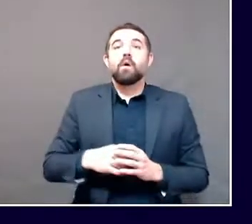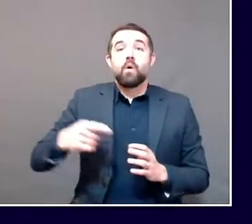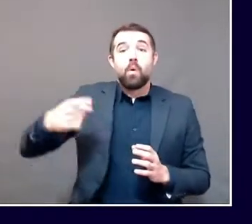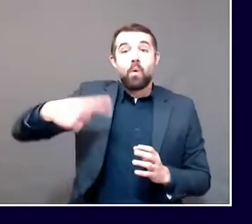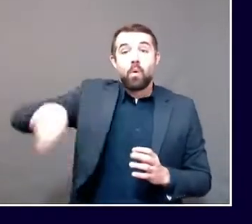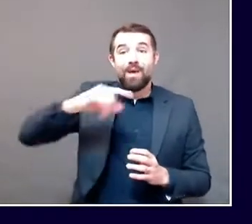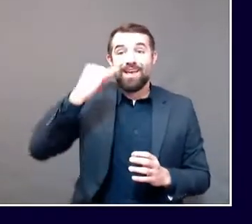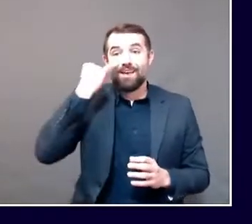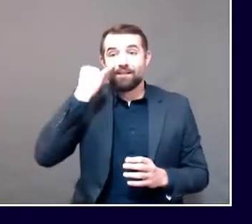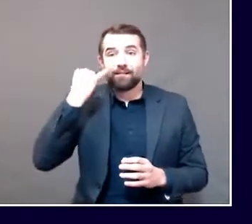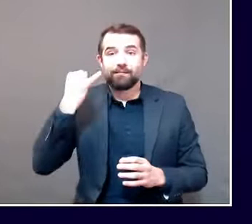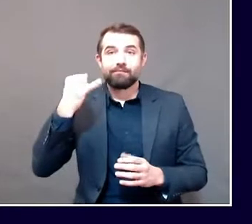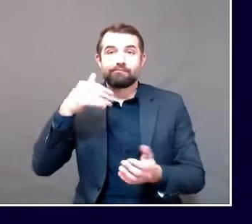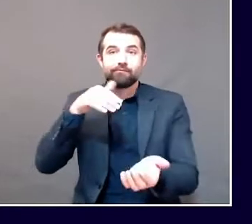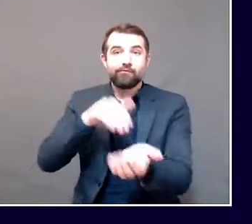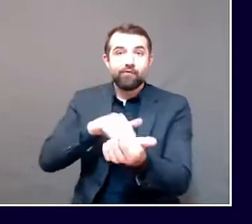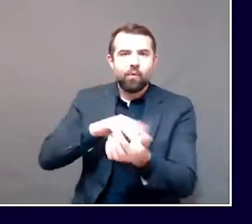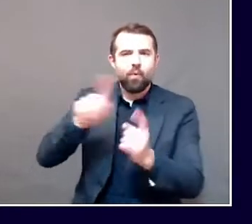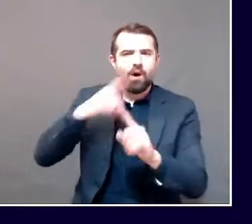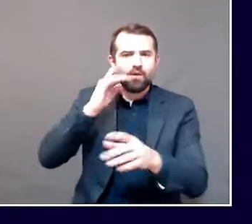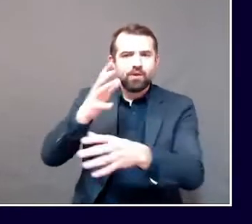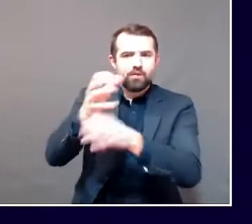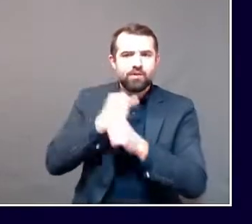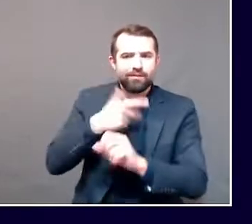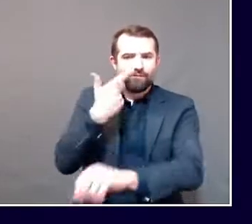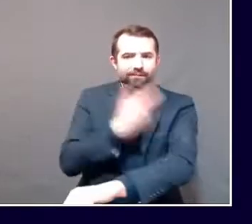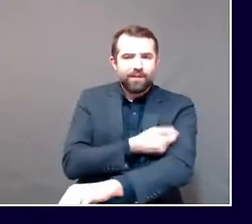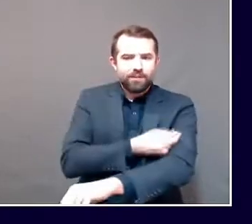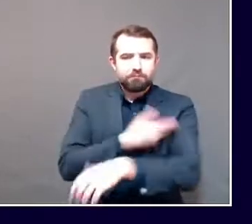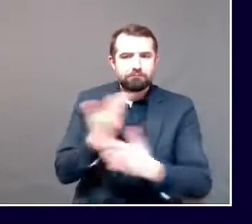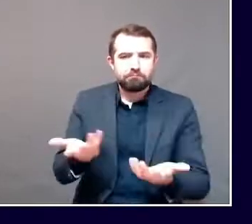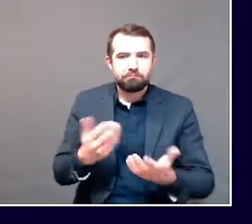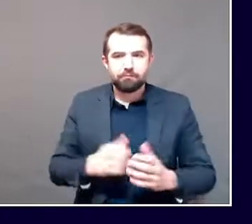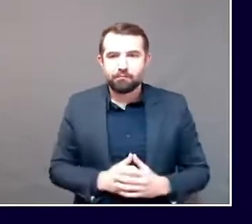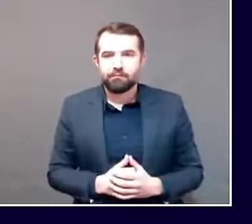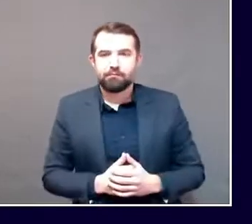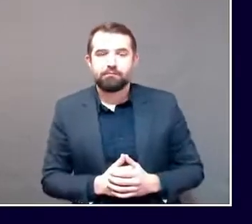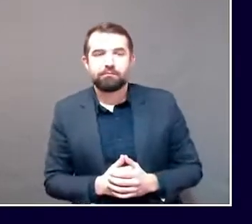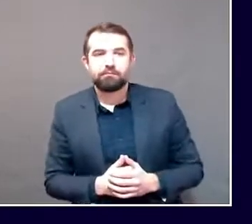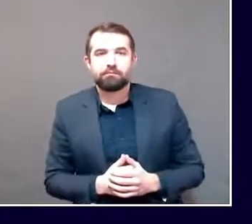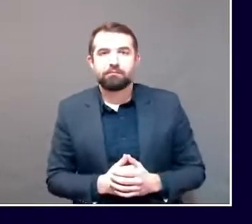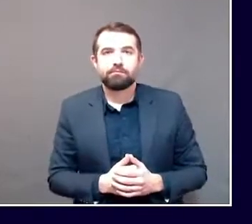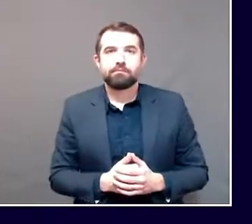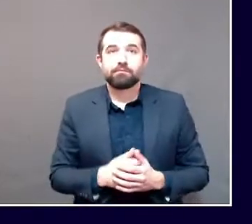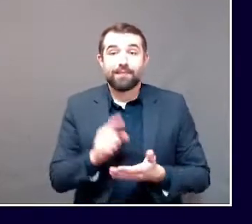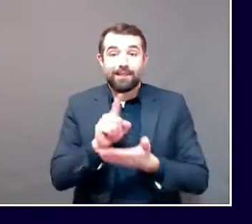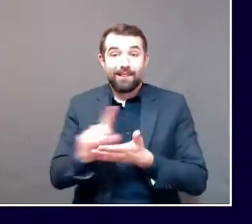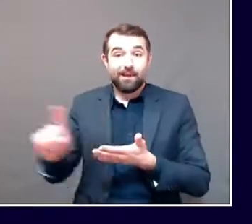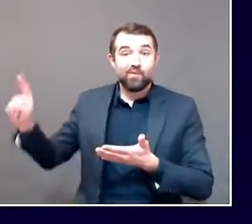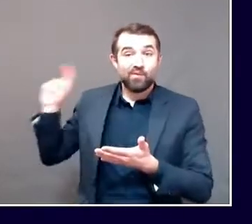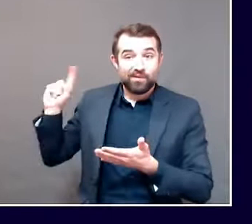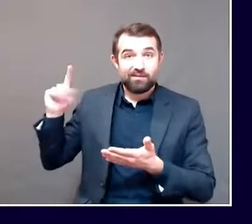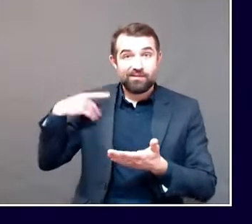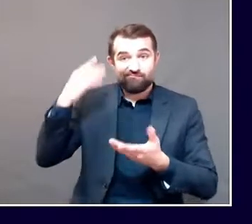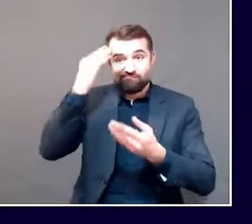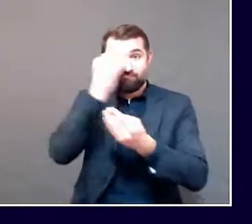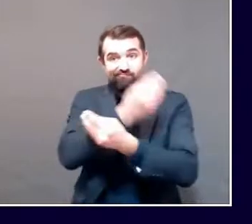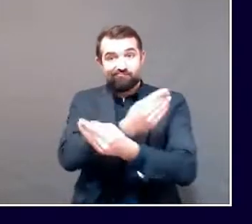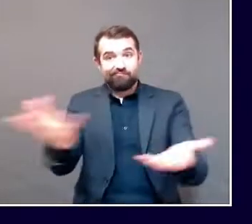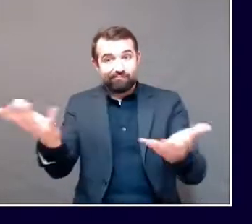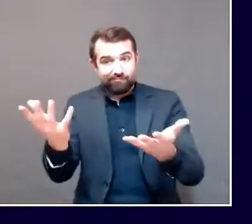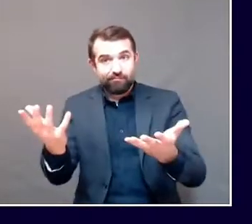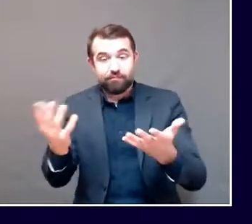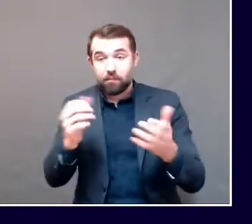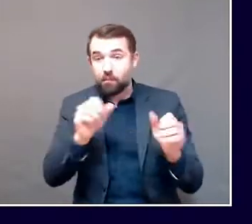update on that front? Well, Amy, this is what we released last week, which is to say an outline and a plan for